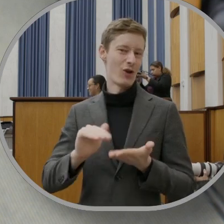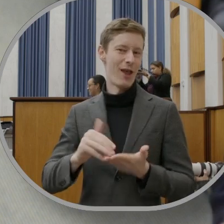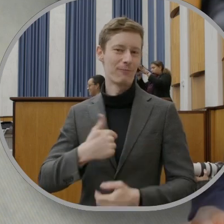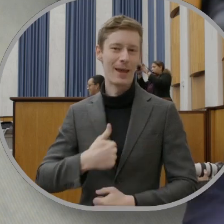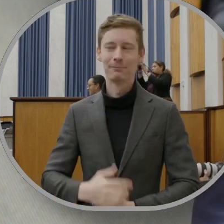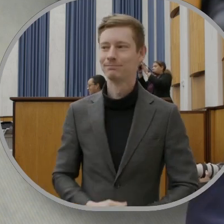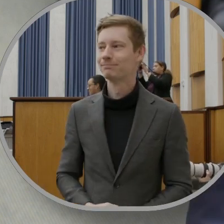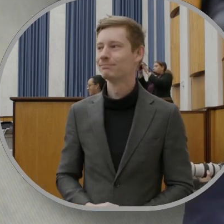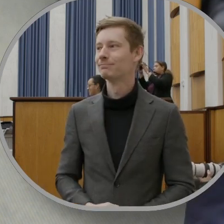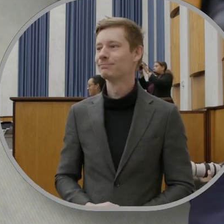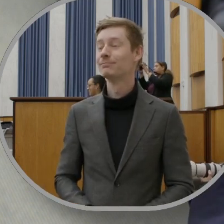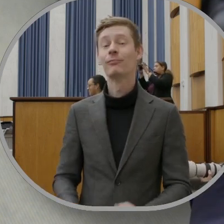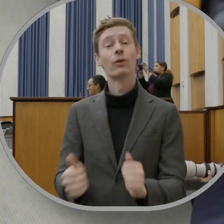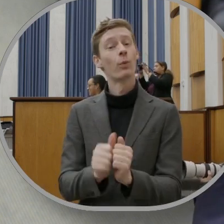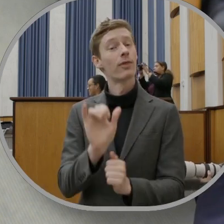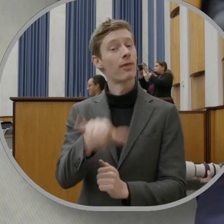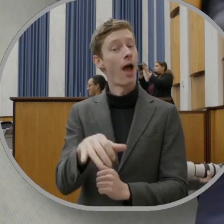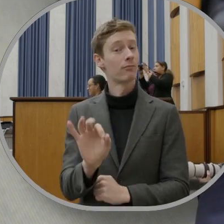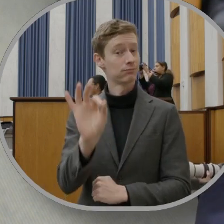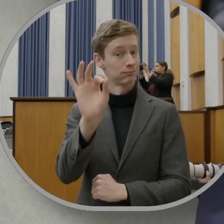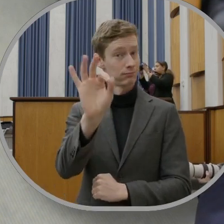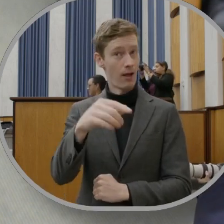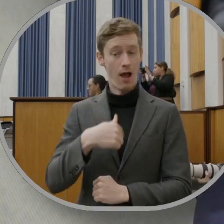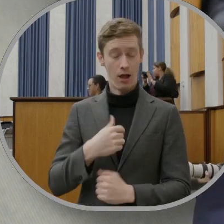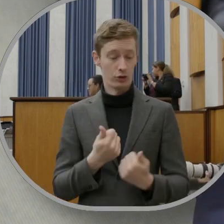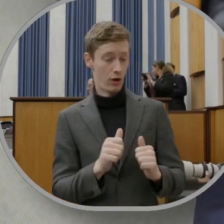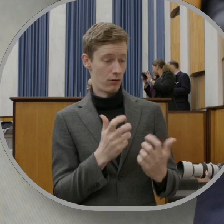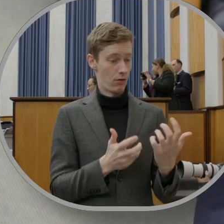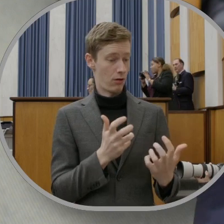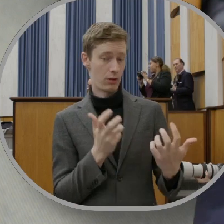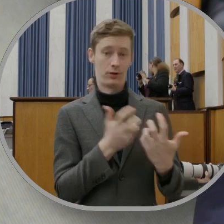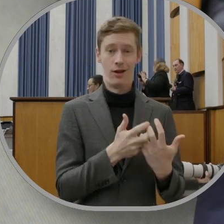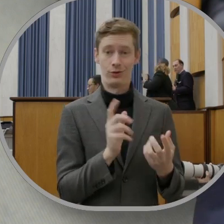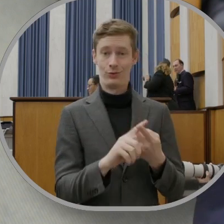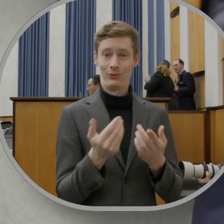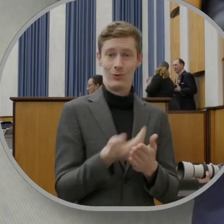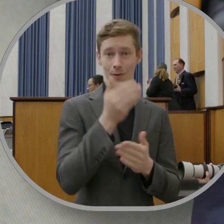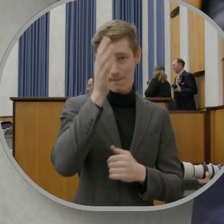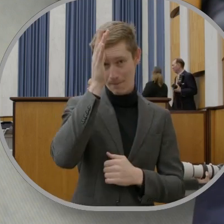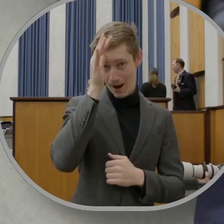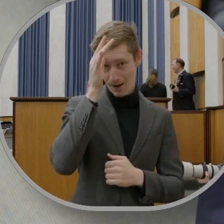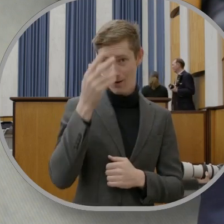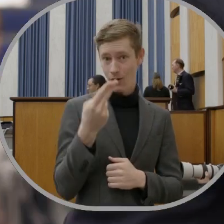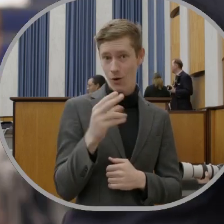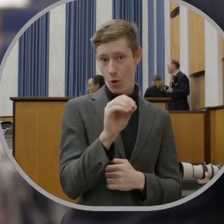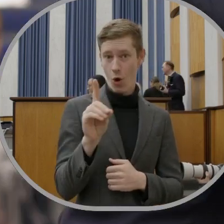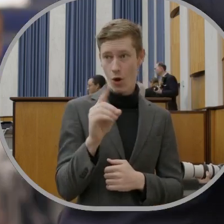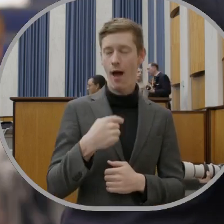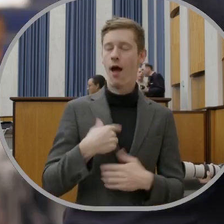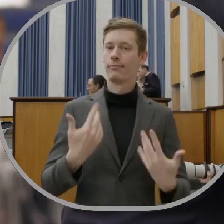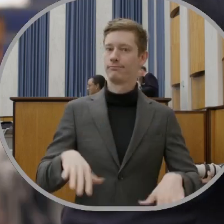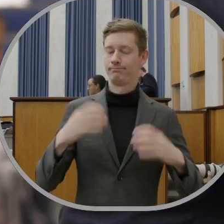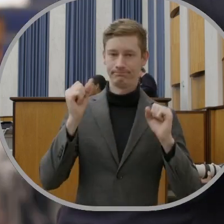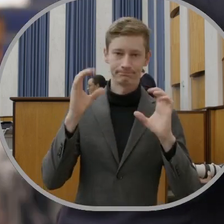do my best to adjust to parenthood, I could not be more grateful to the incredible